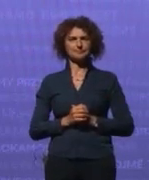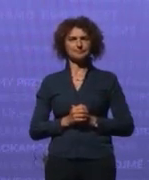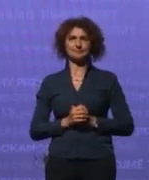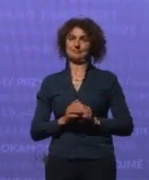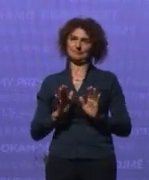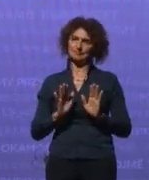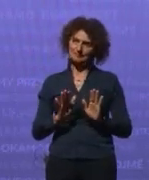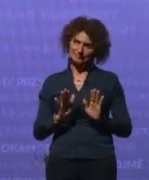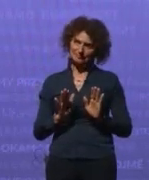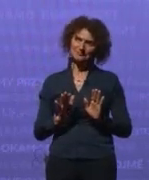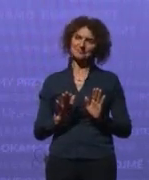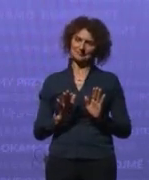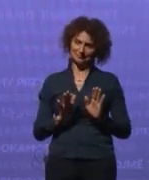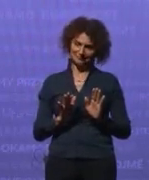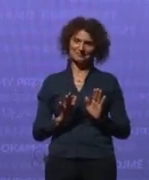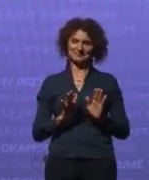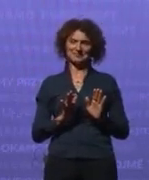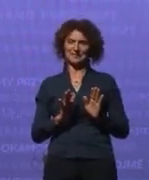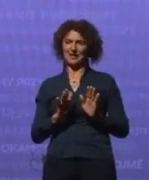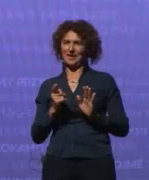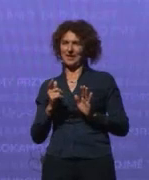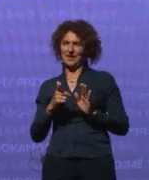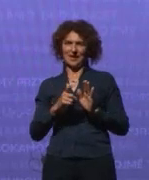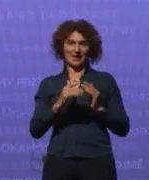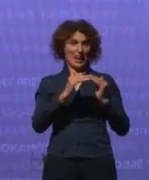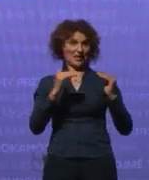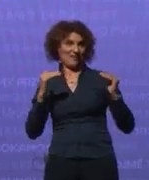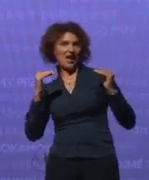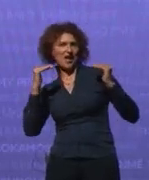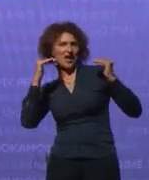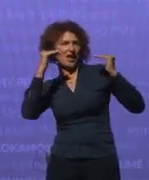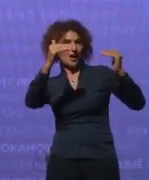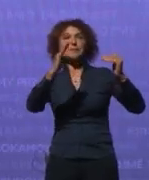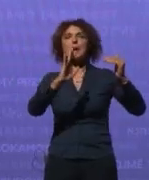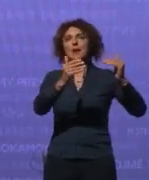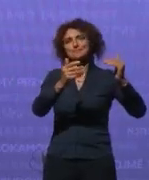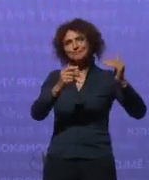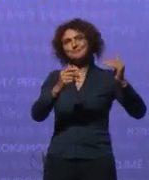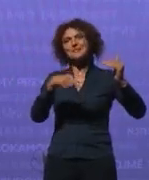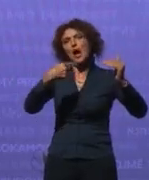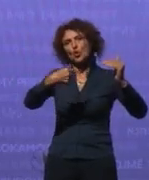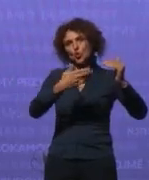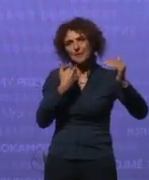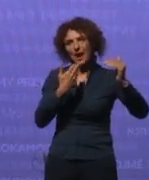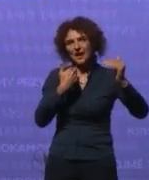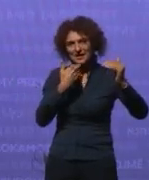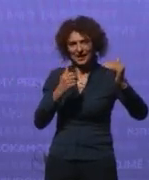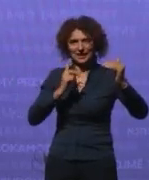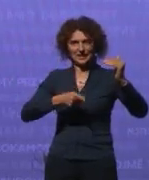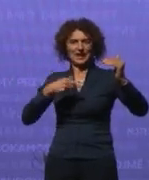there. We still need to do a lot of research in robotics and in AI. But